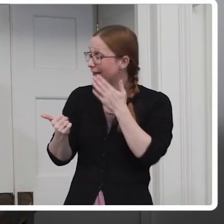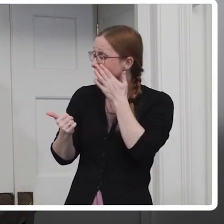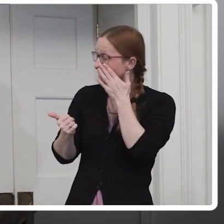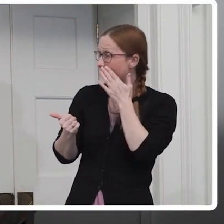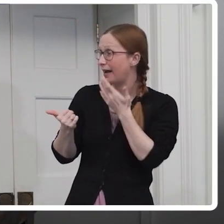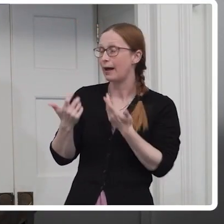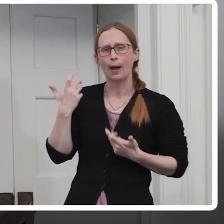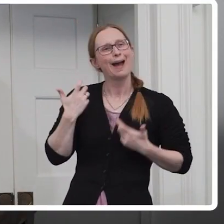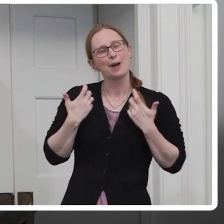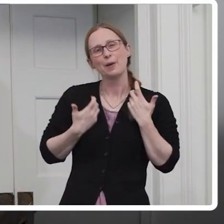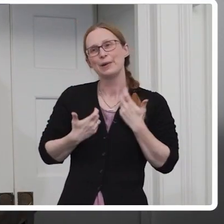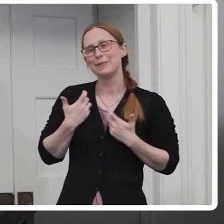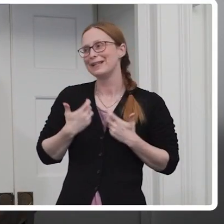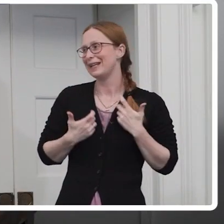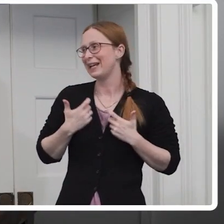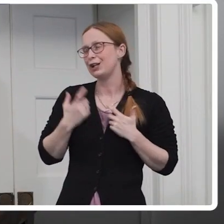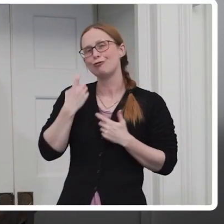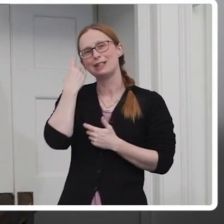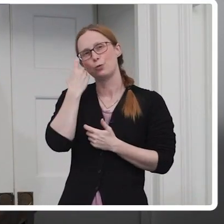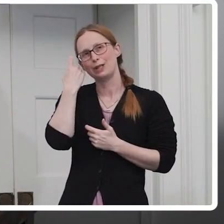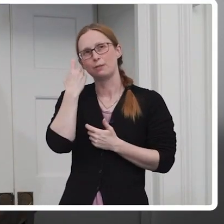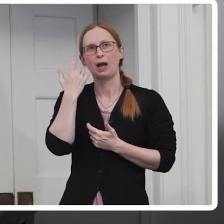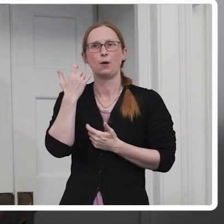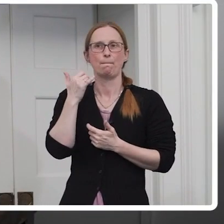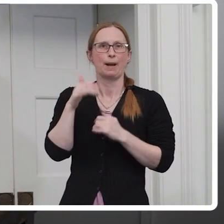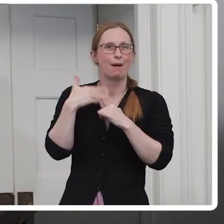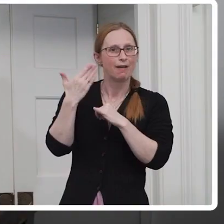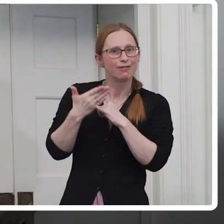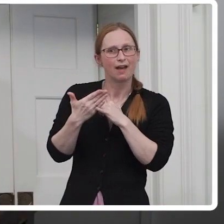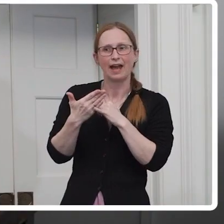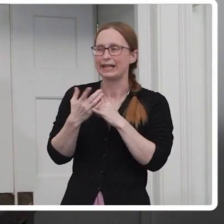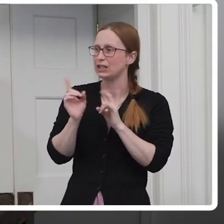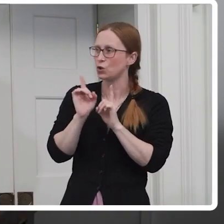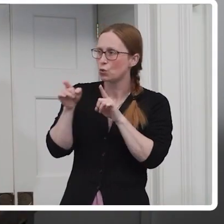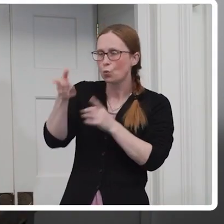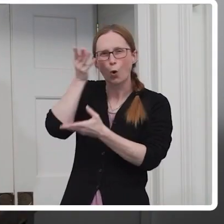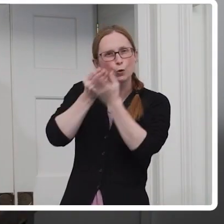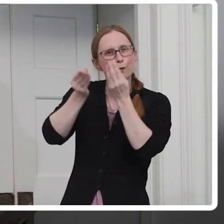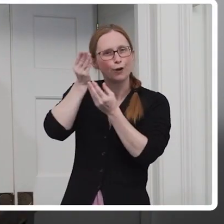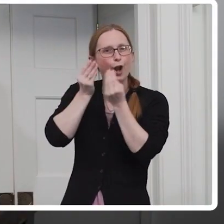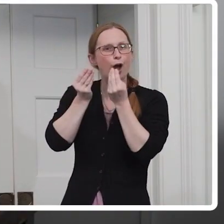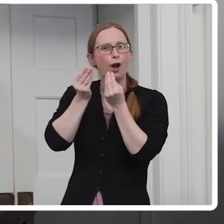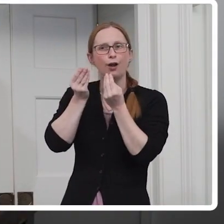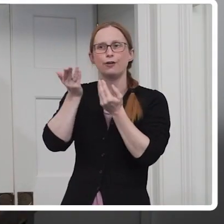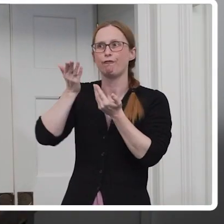landscape of the exhibition looks like. It'd be interesting to think about at the end, what you've learned from having